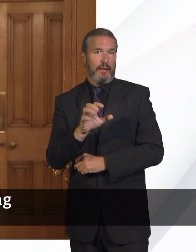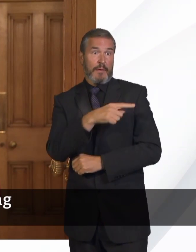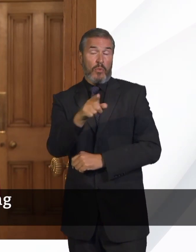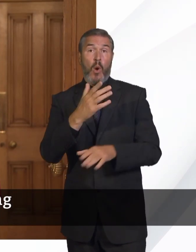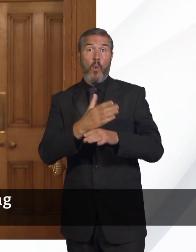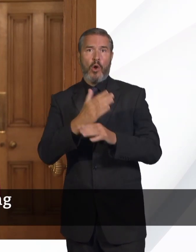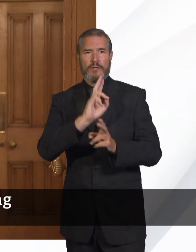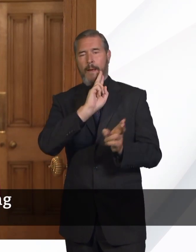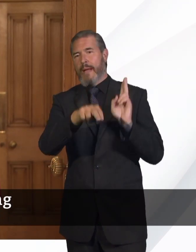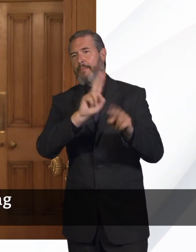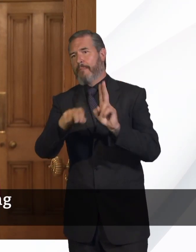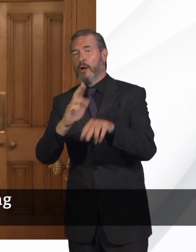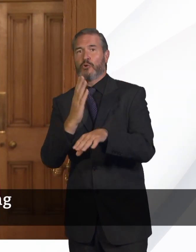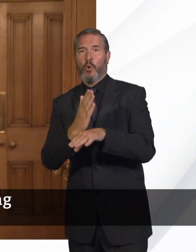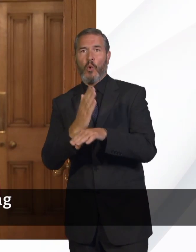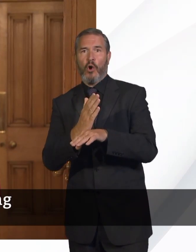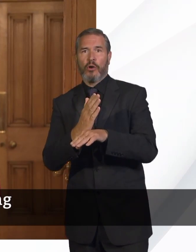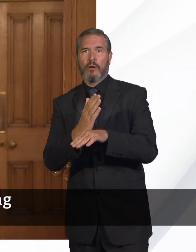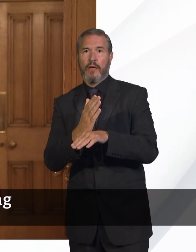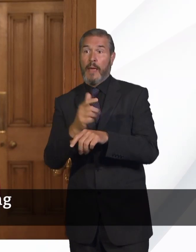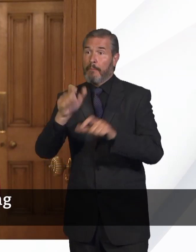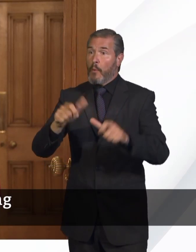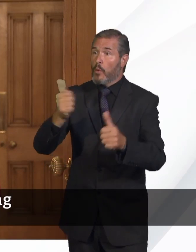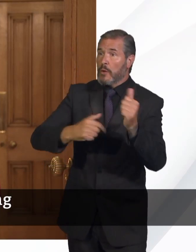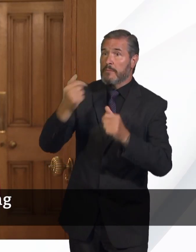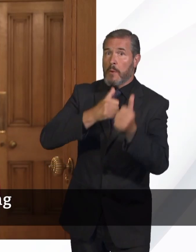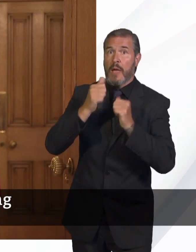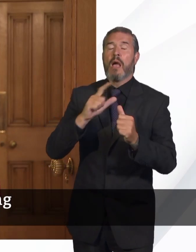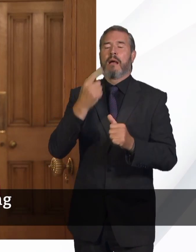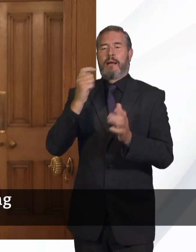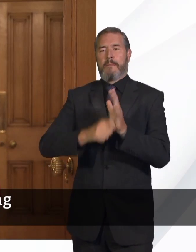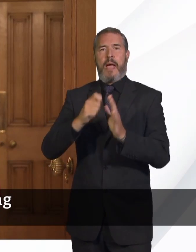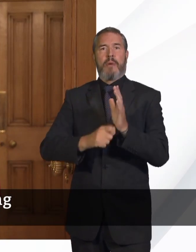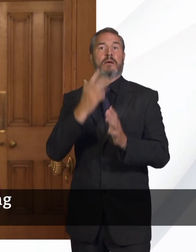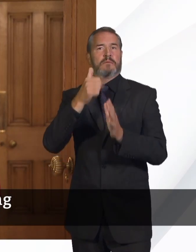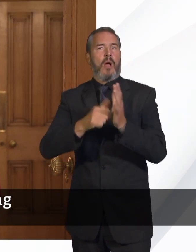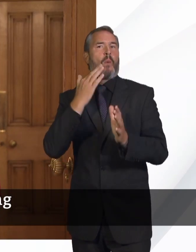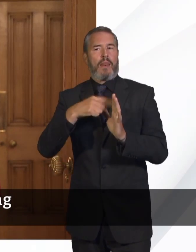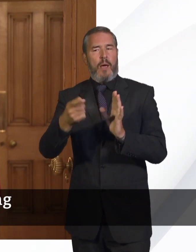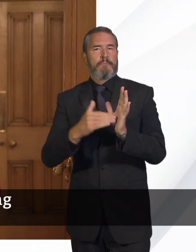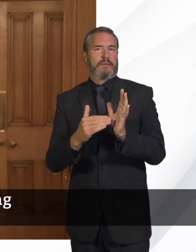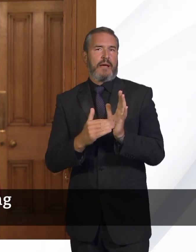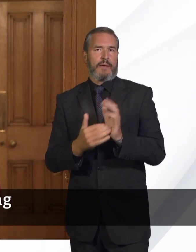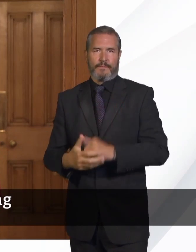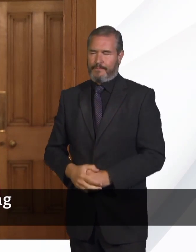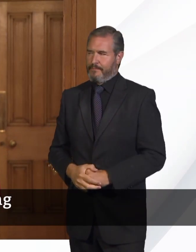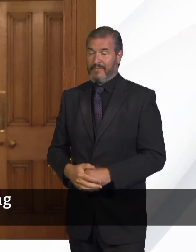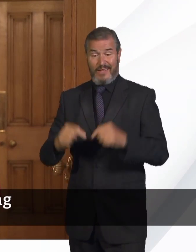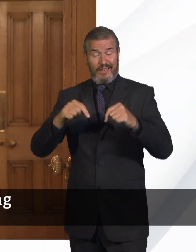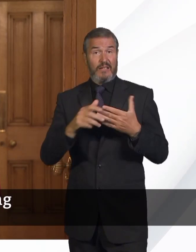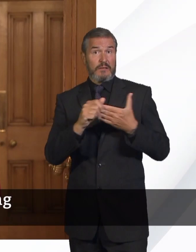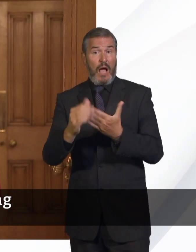return safely back to stores and welcome back shoppers on Monday. This guidance was developed in